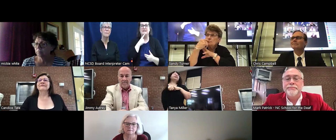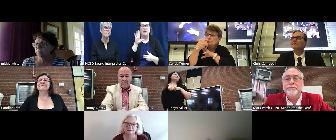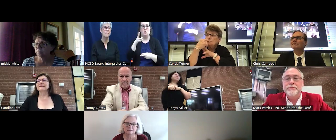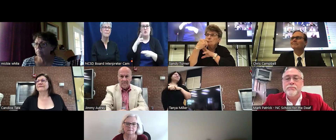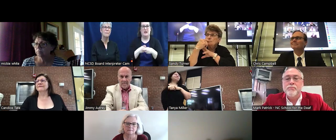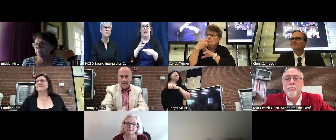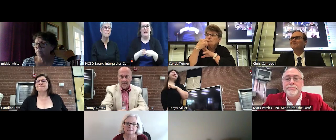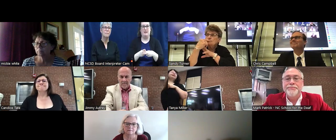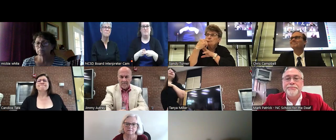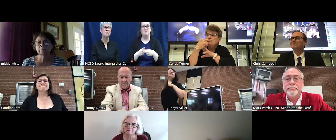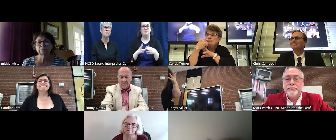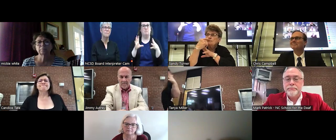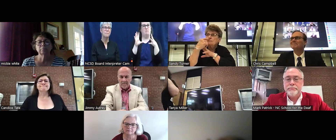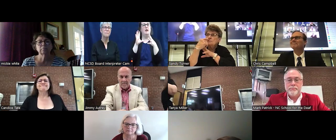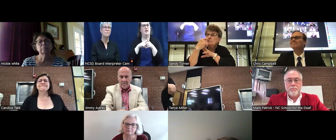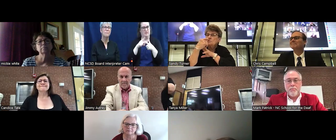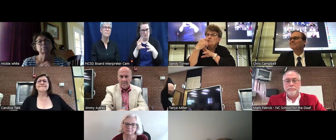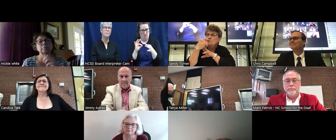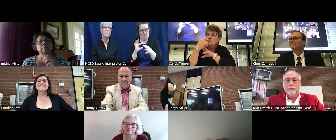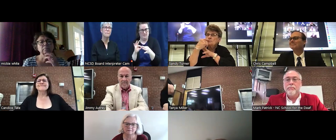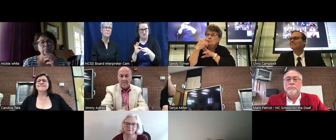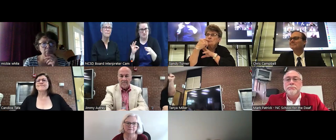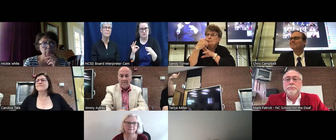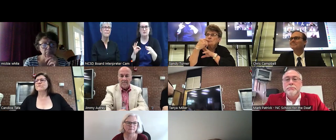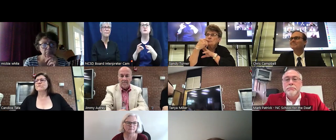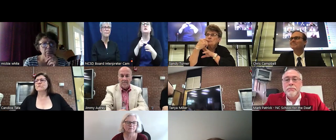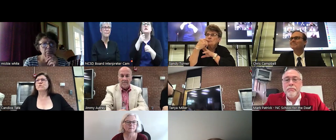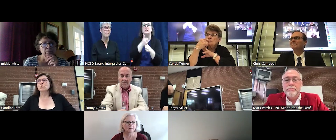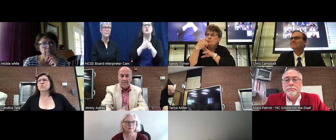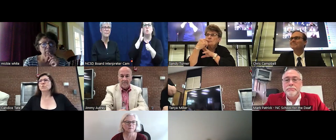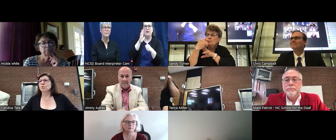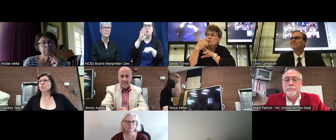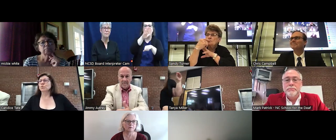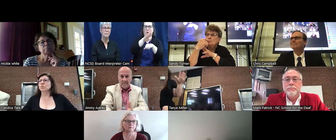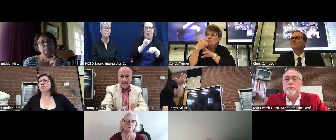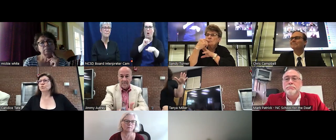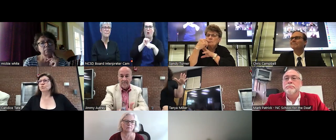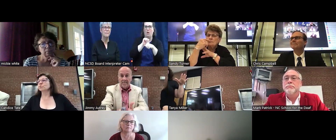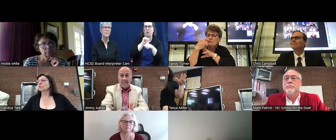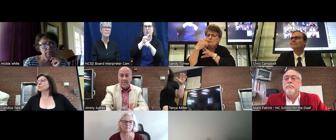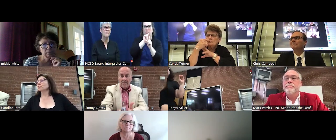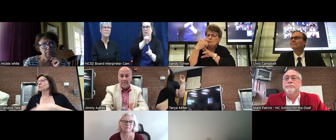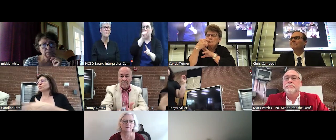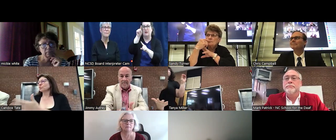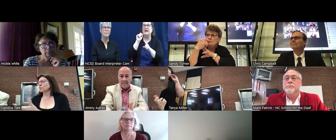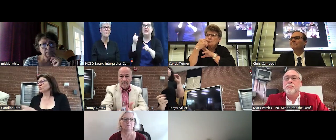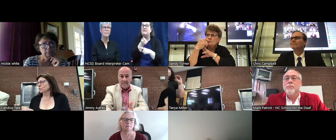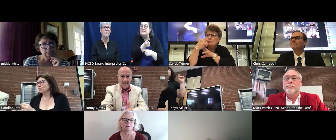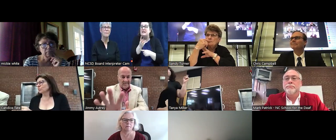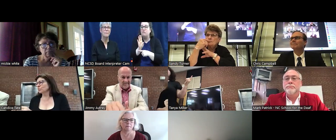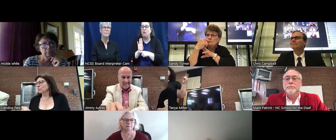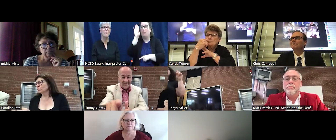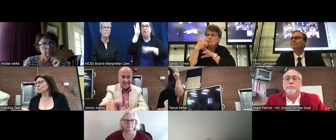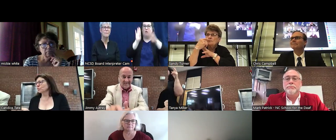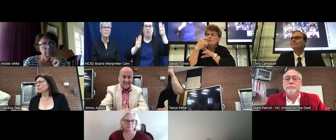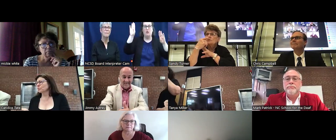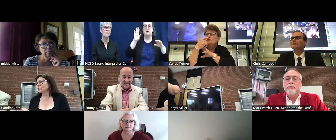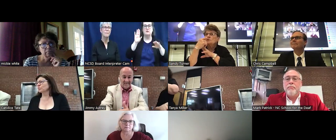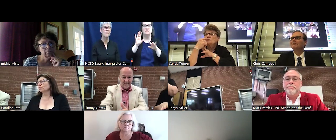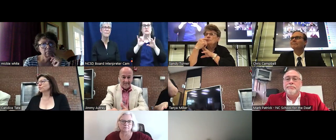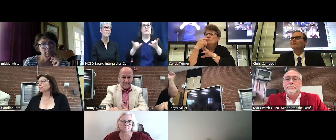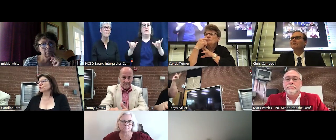comments. Each of you will be called on as we go through. If there's multiple hands, you'll be told first,